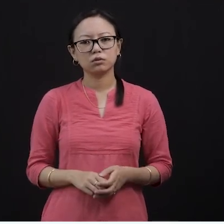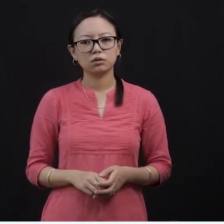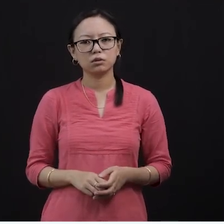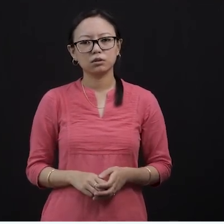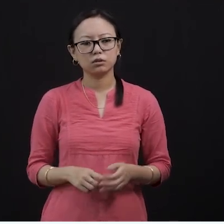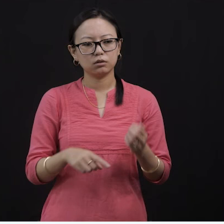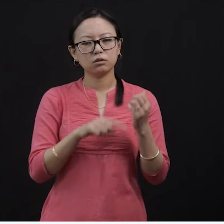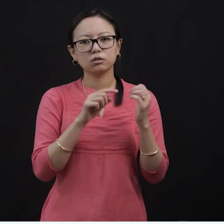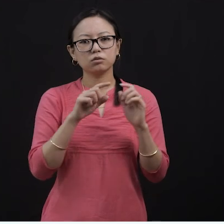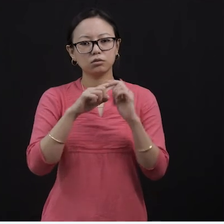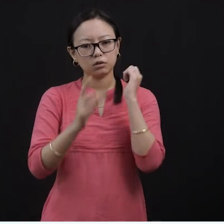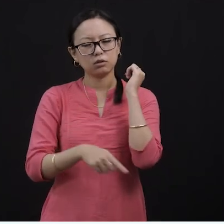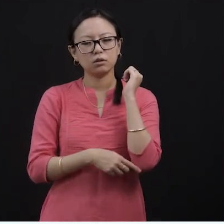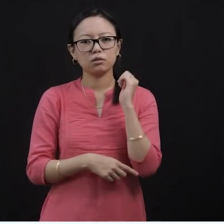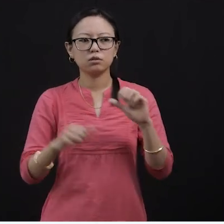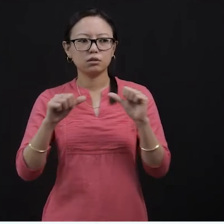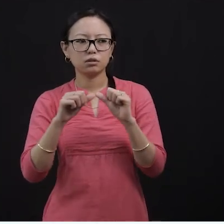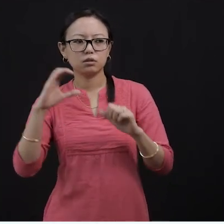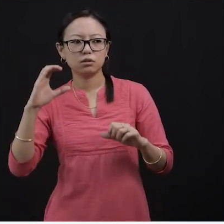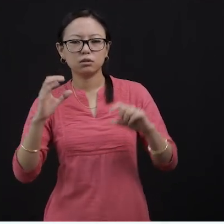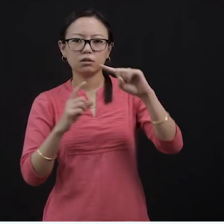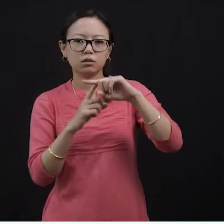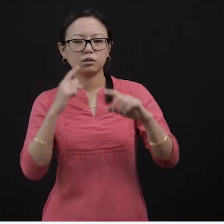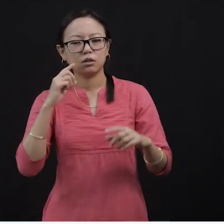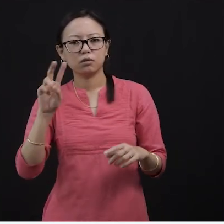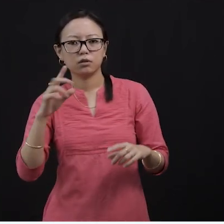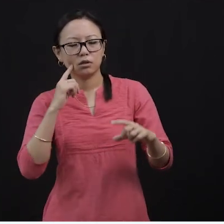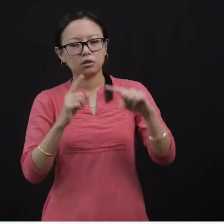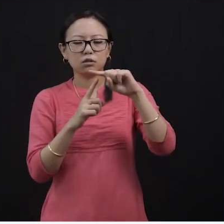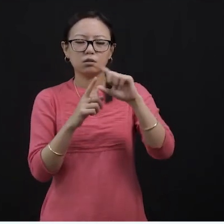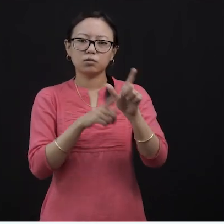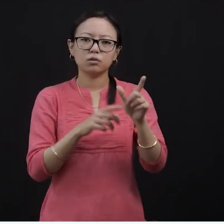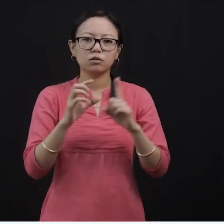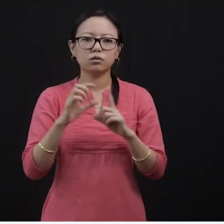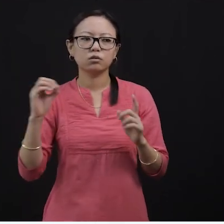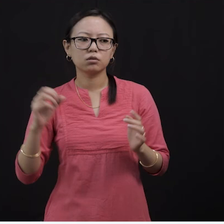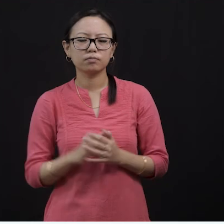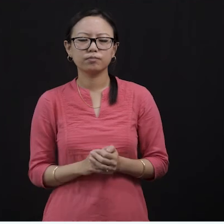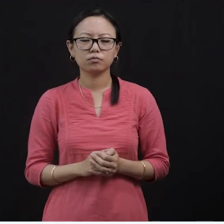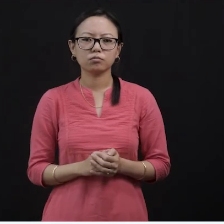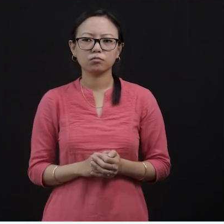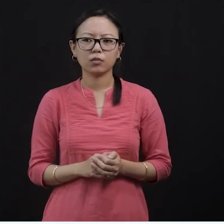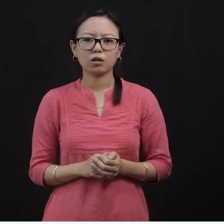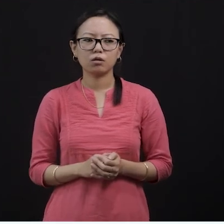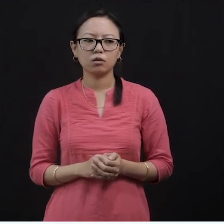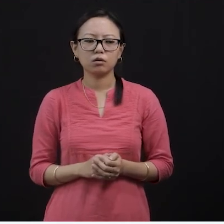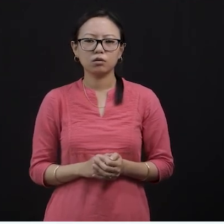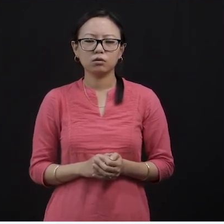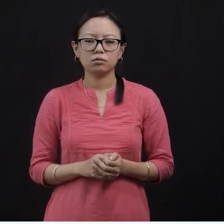activity. So students, to make your own magnet, you just need an iron bar. Okay, you need